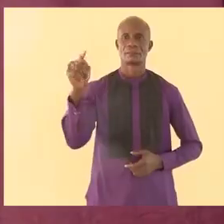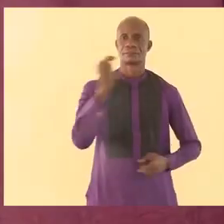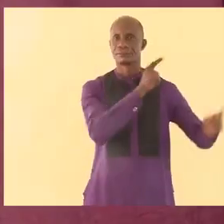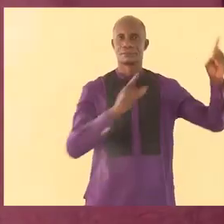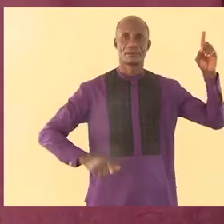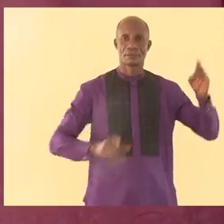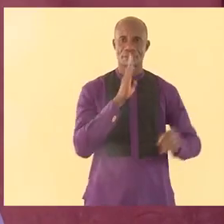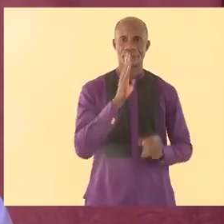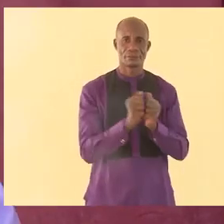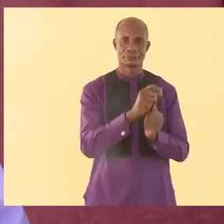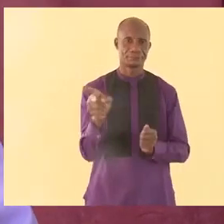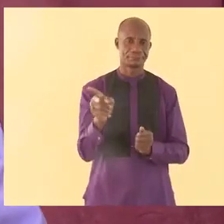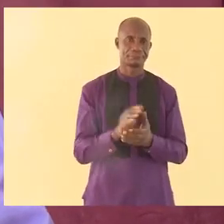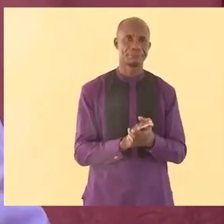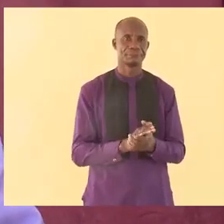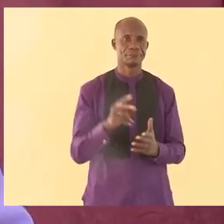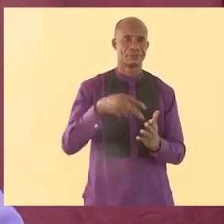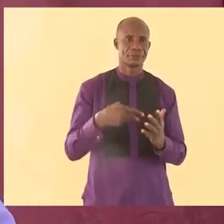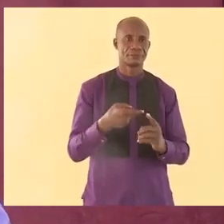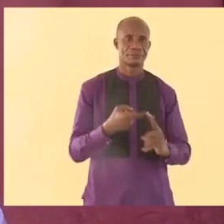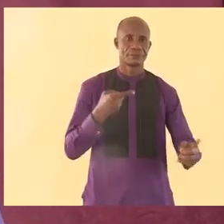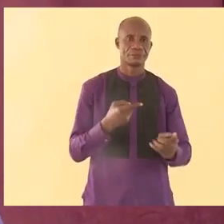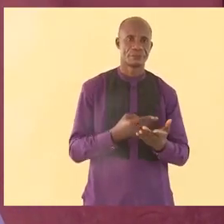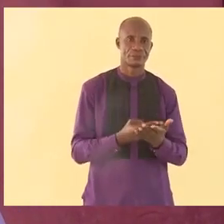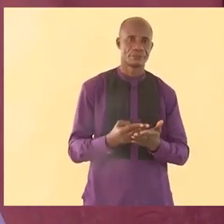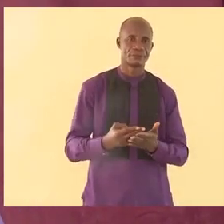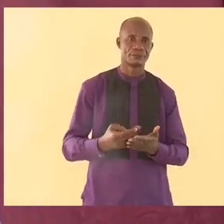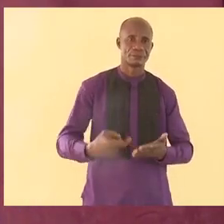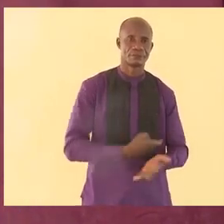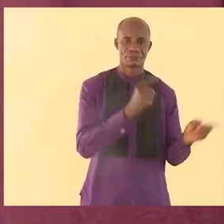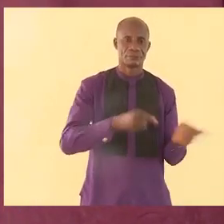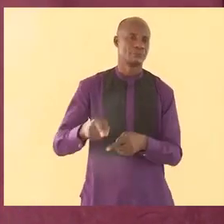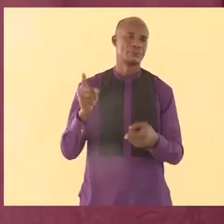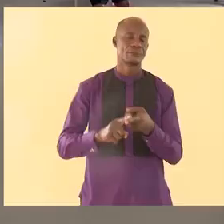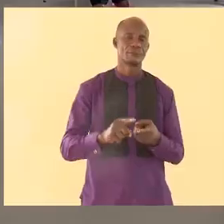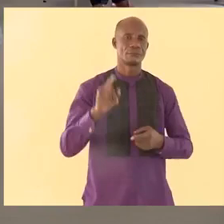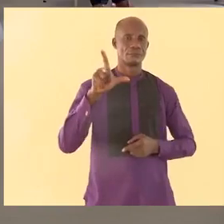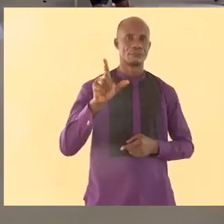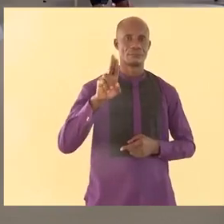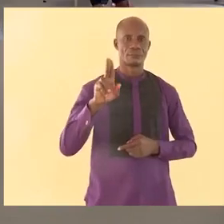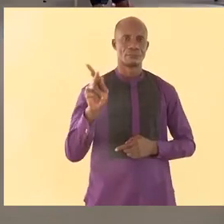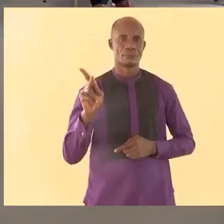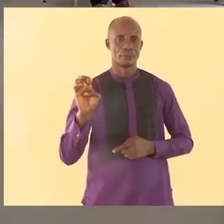The Lord be with you. A reading from the Holy Gospel according to Luke.